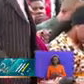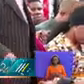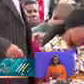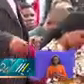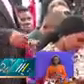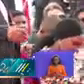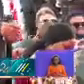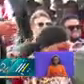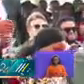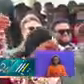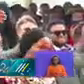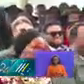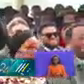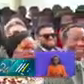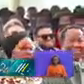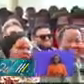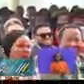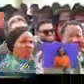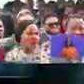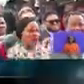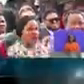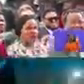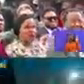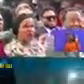me I I'll feel